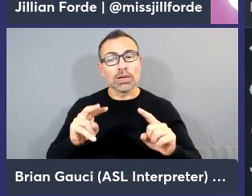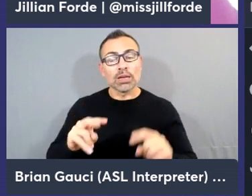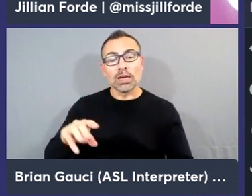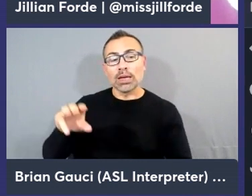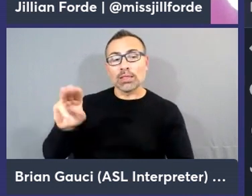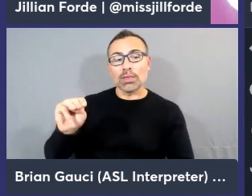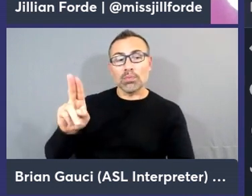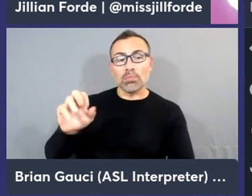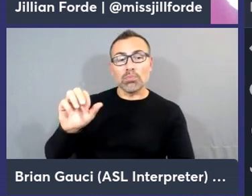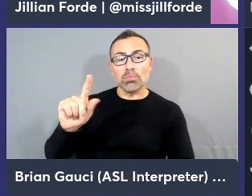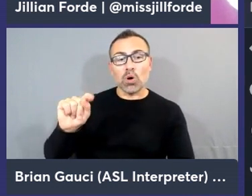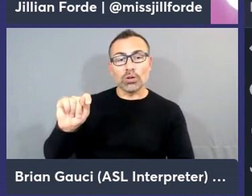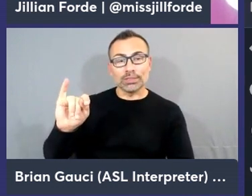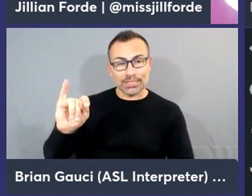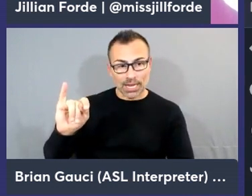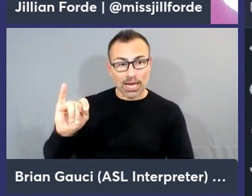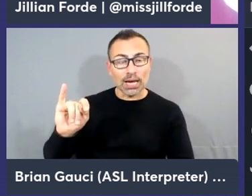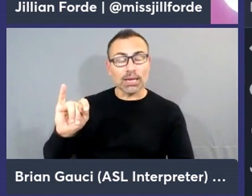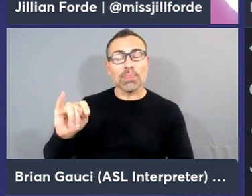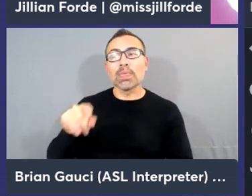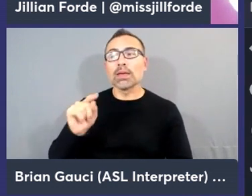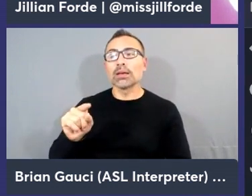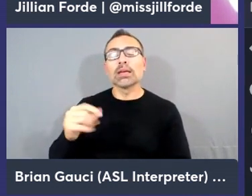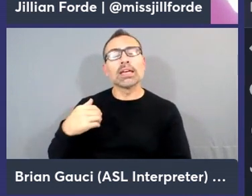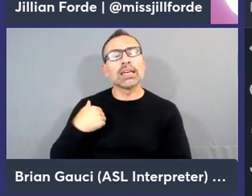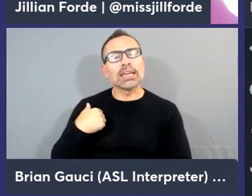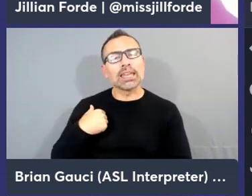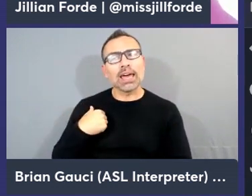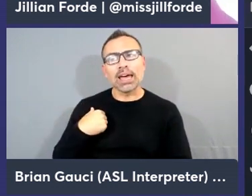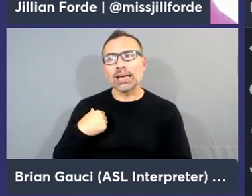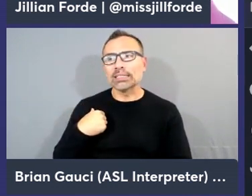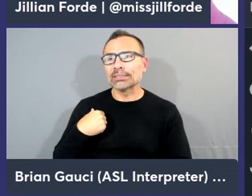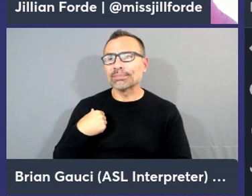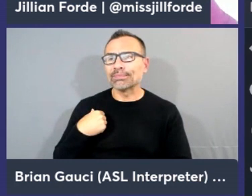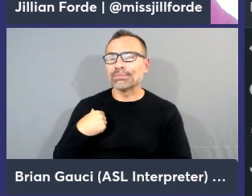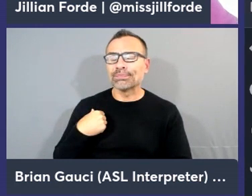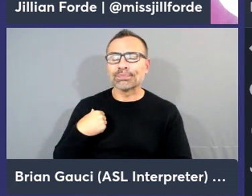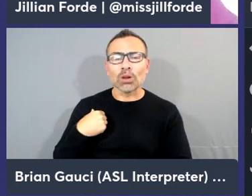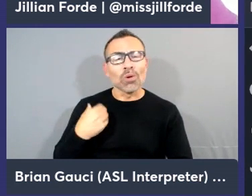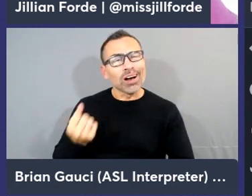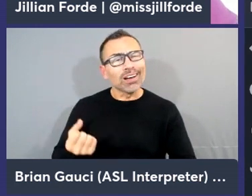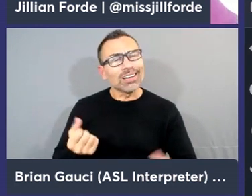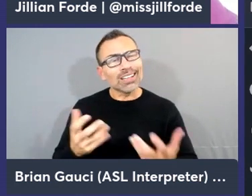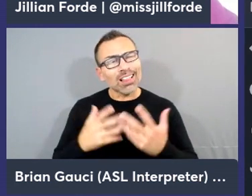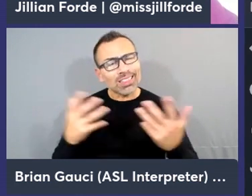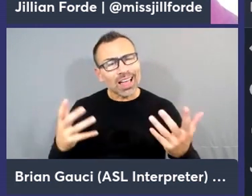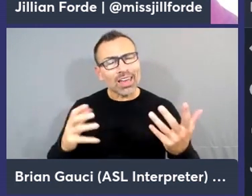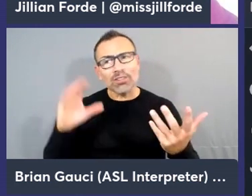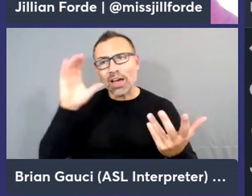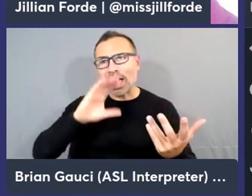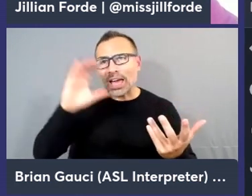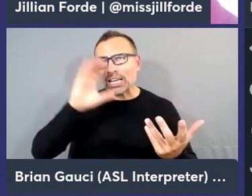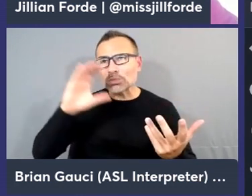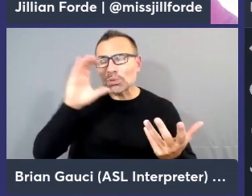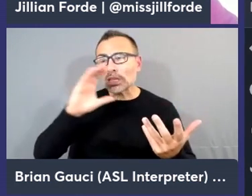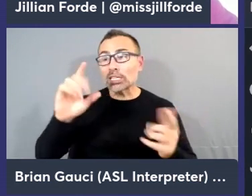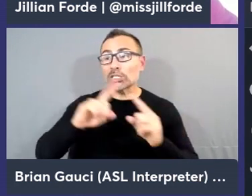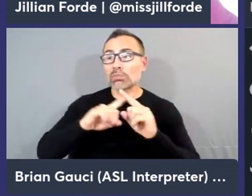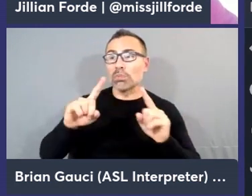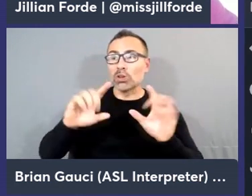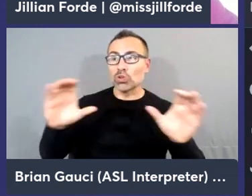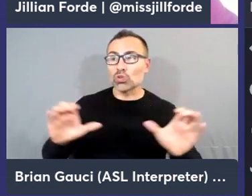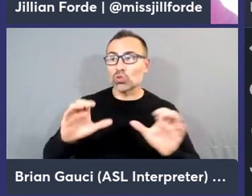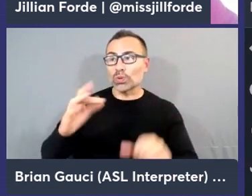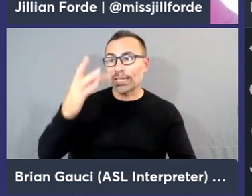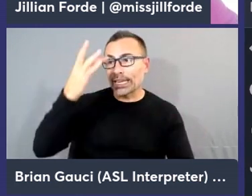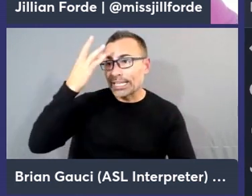multi-fidelity, it has also it is also doing a lot of exploration, but it is doing the exploration very intelligently.